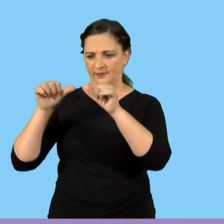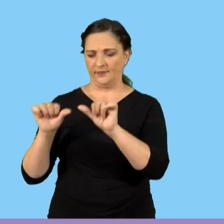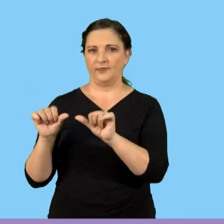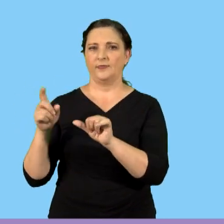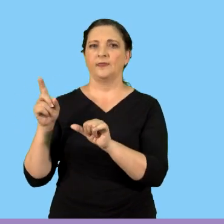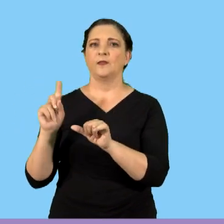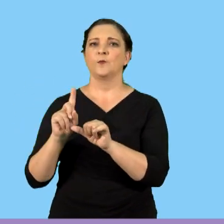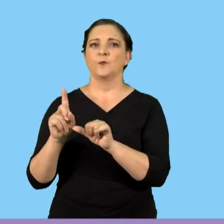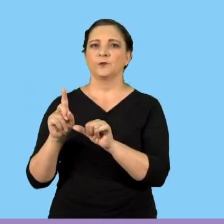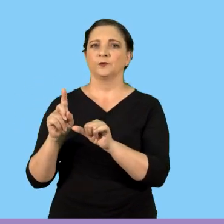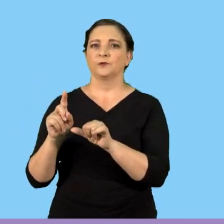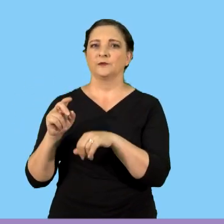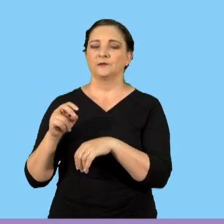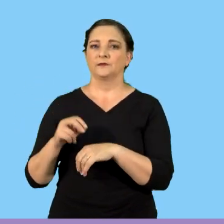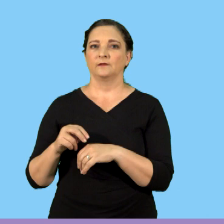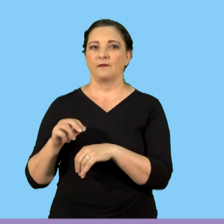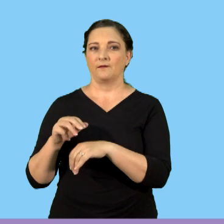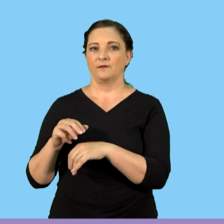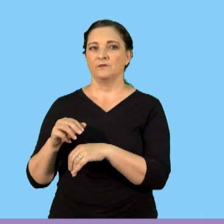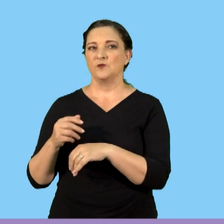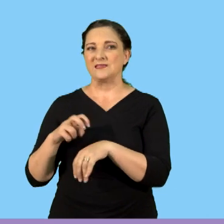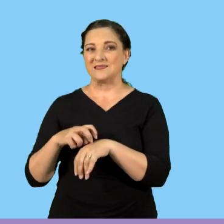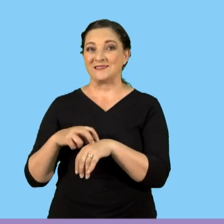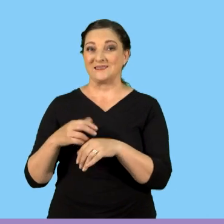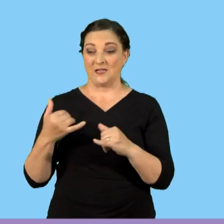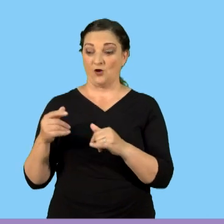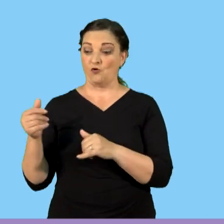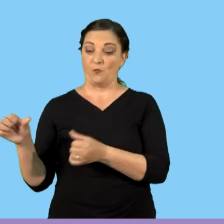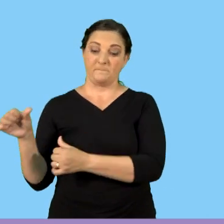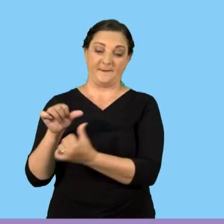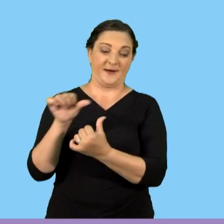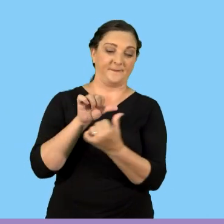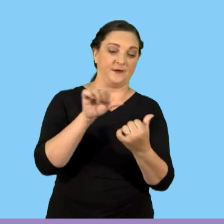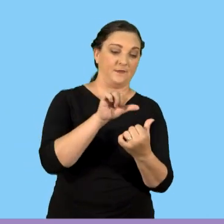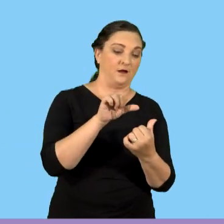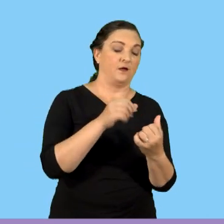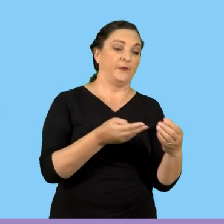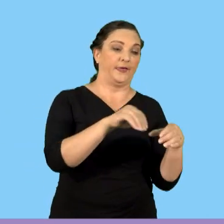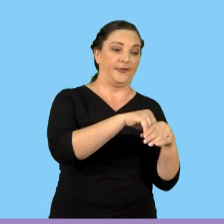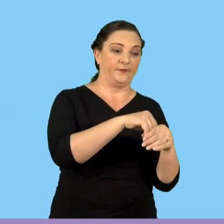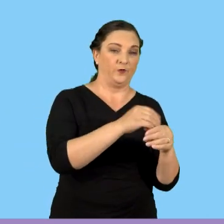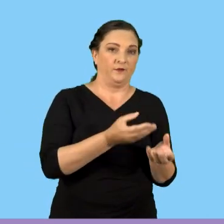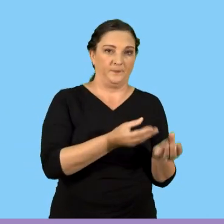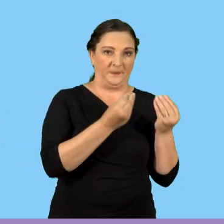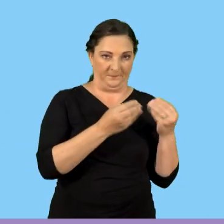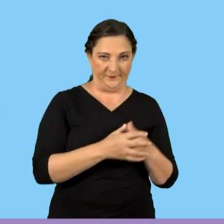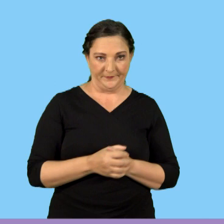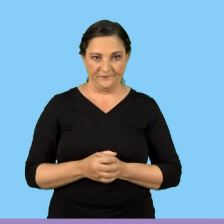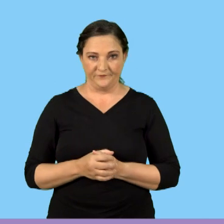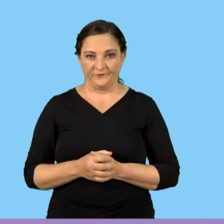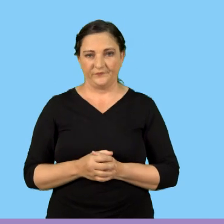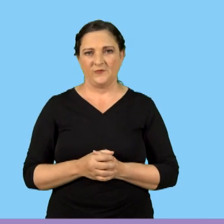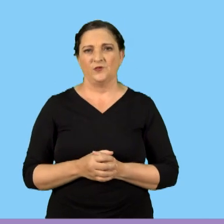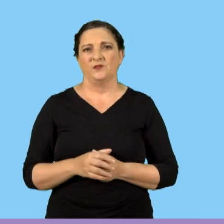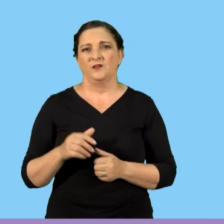already have the next output value. We need to find the input value. Now, how are we going to find